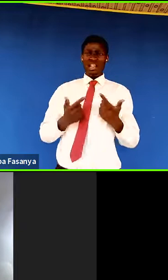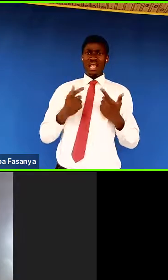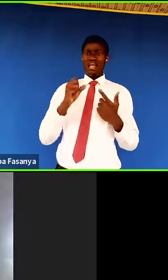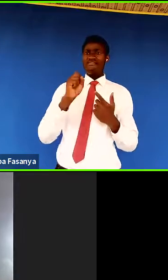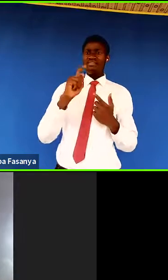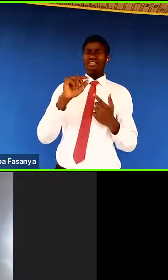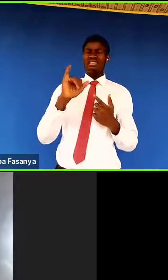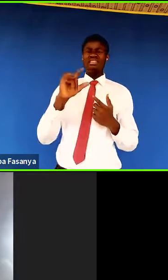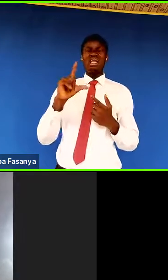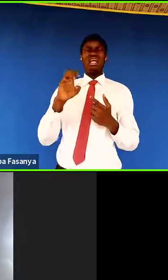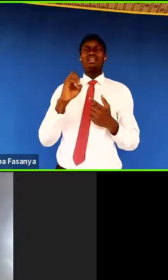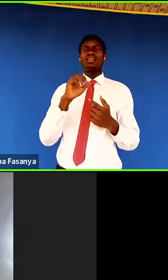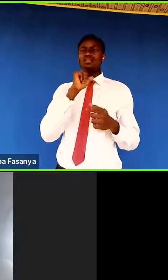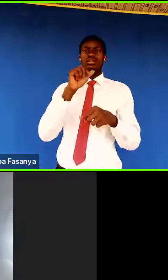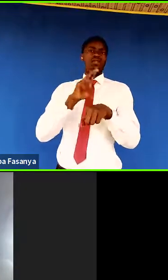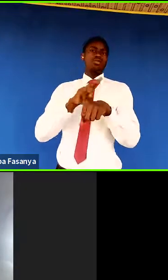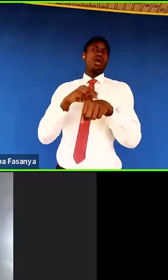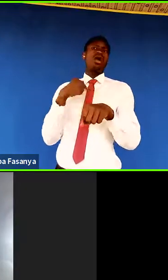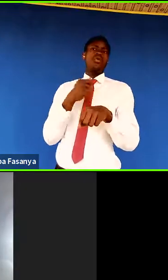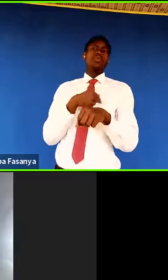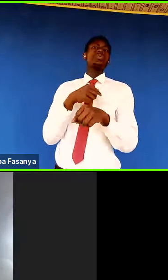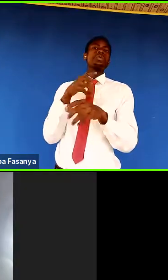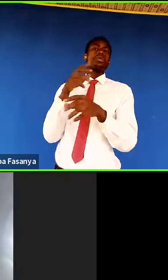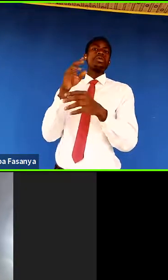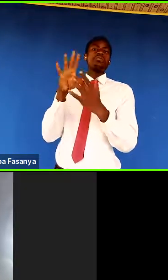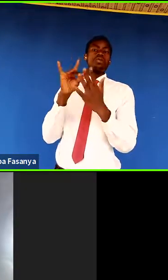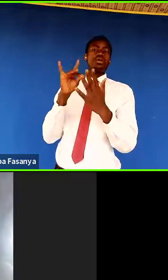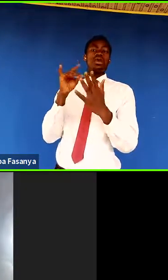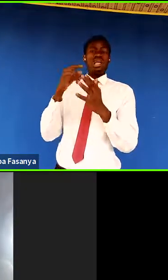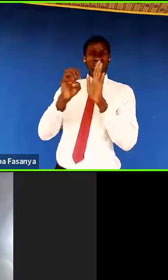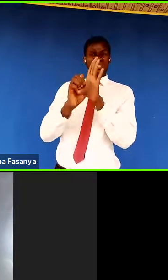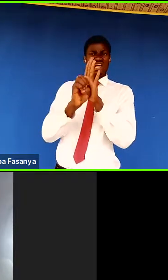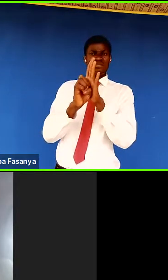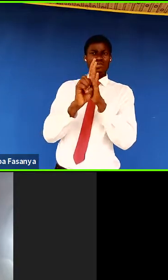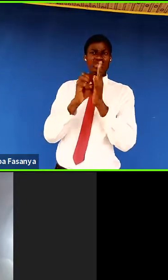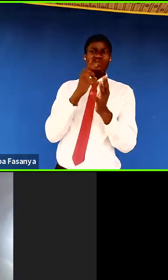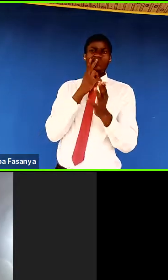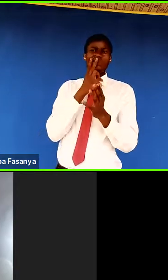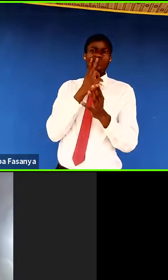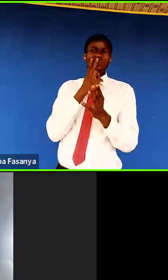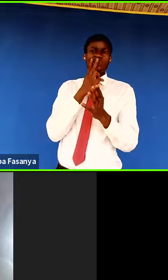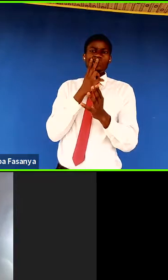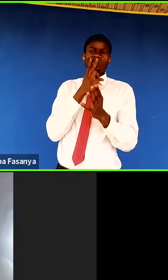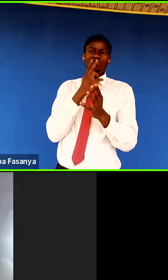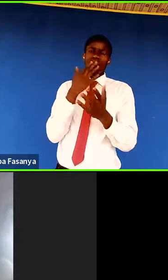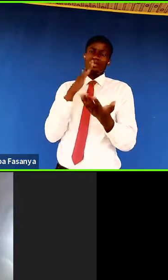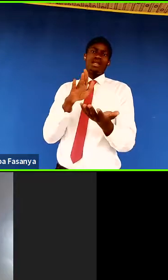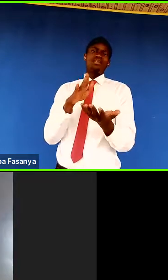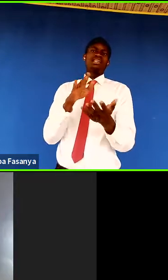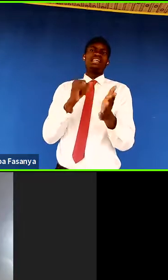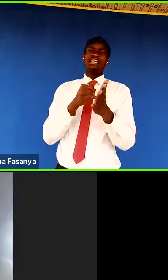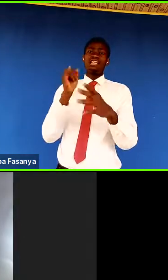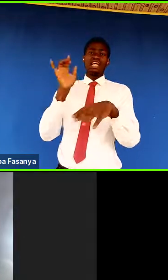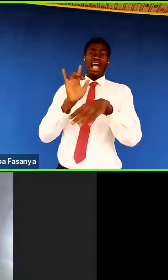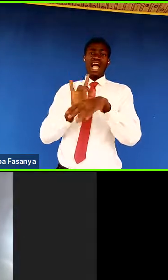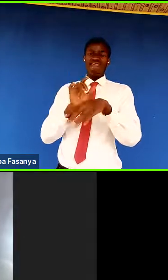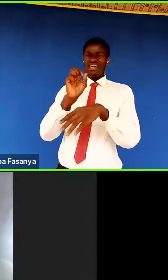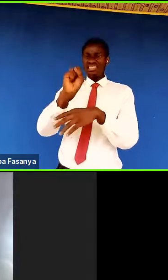instance, smoking. Smoking affects semen production. Smoking also affects the